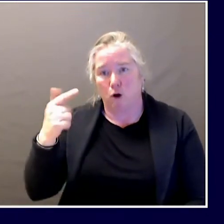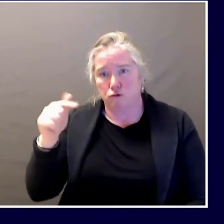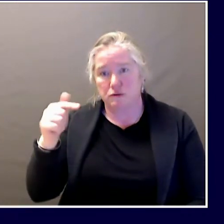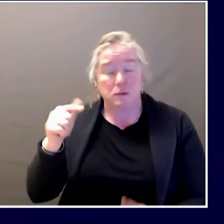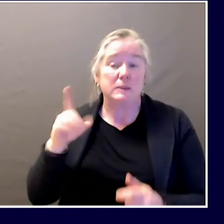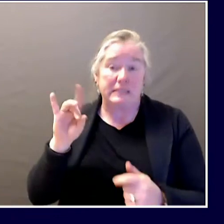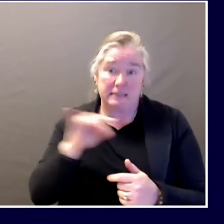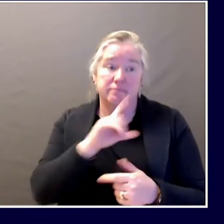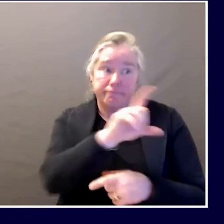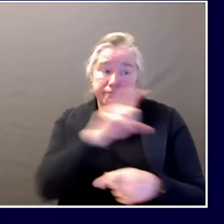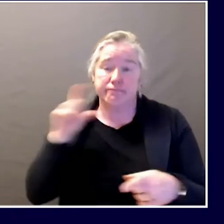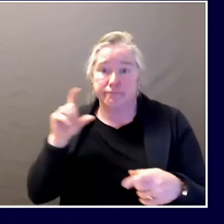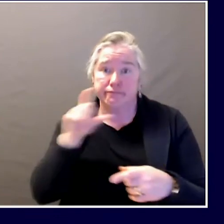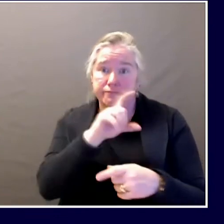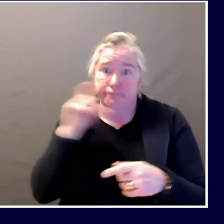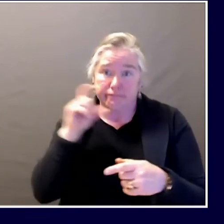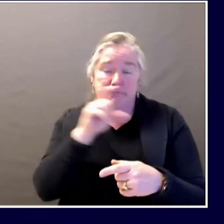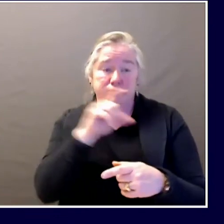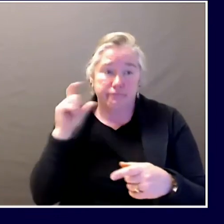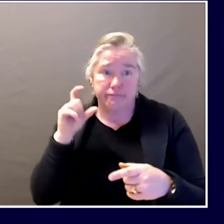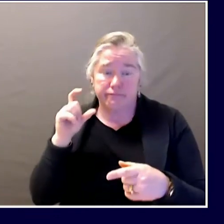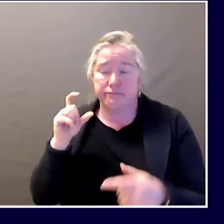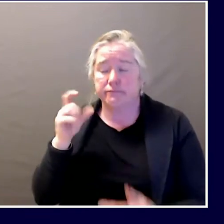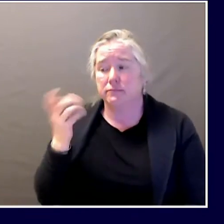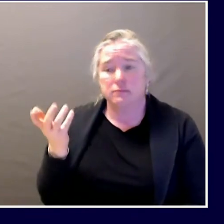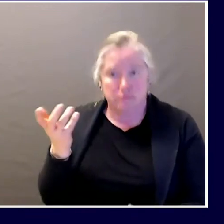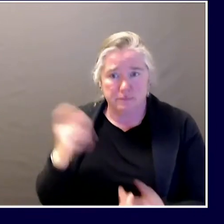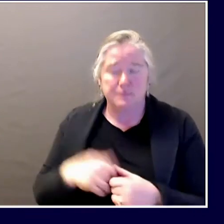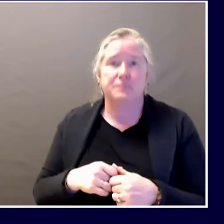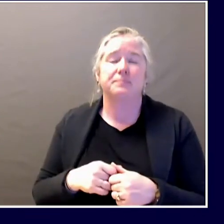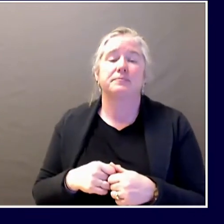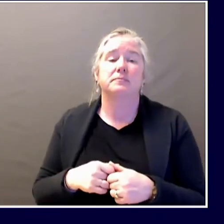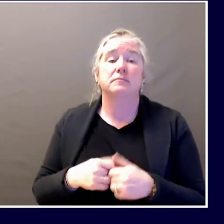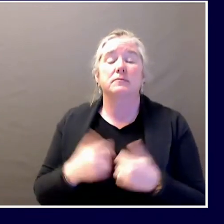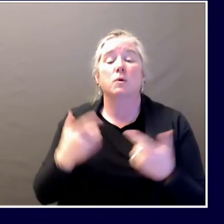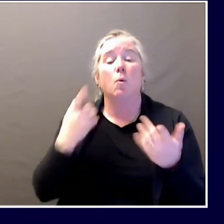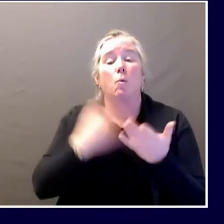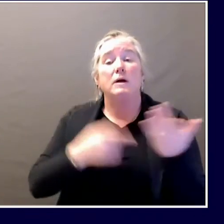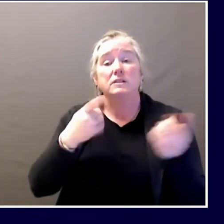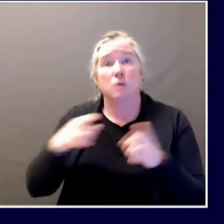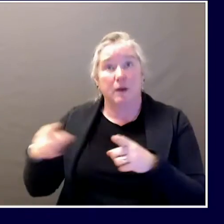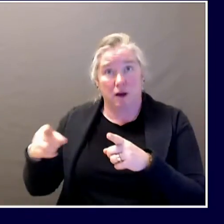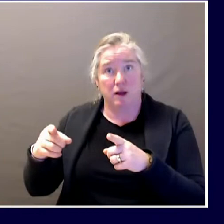available. What's going on is that as that